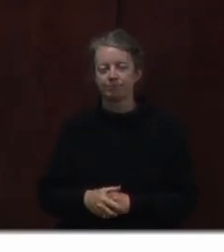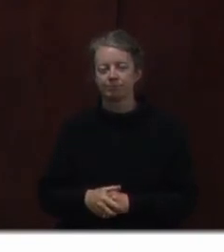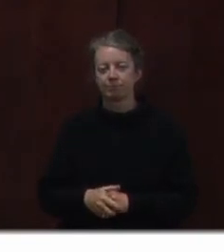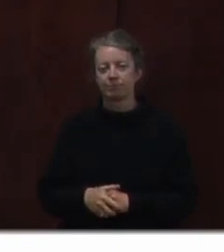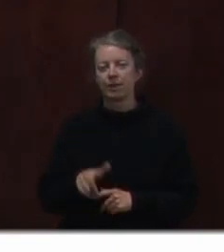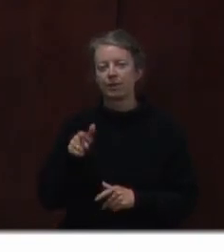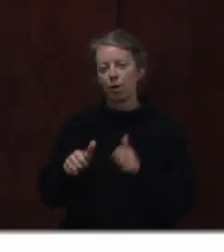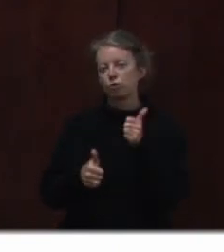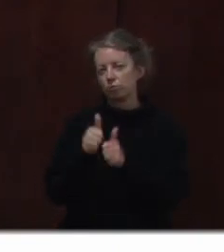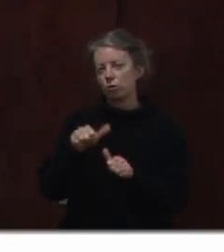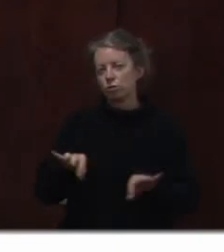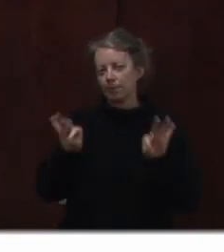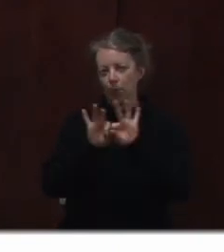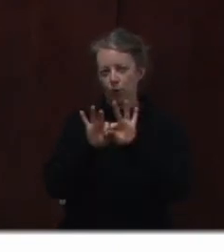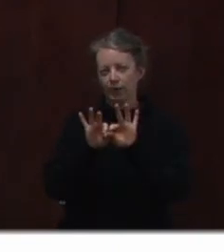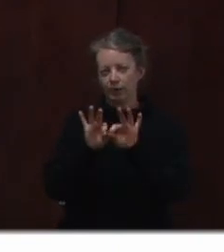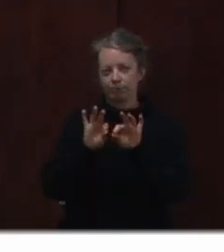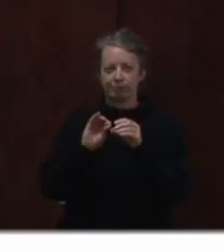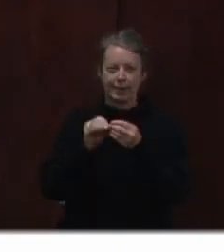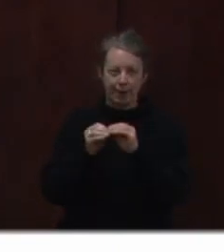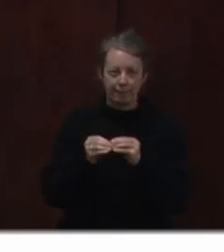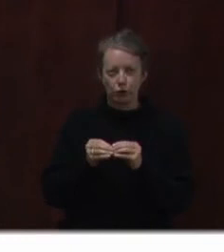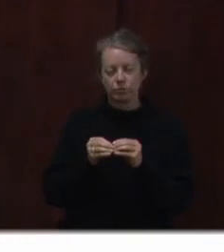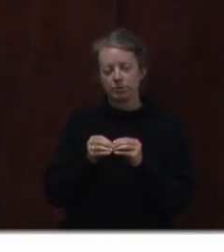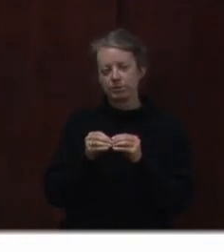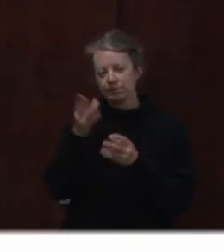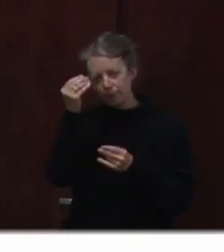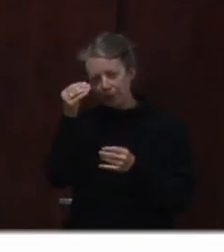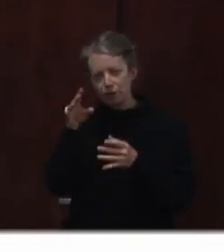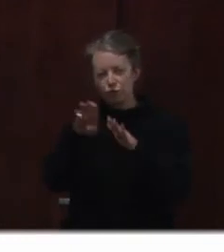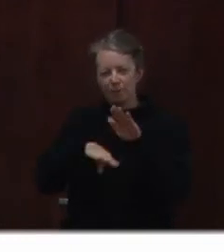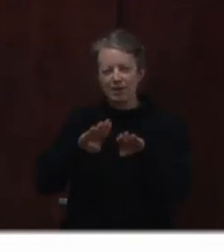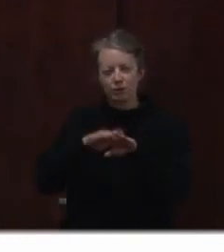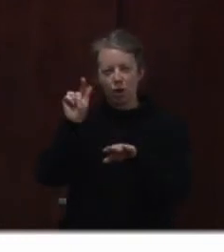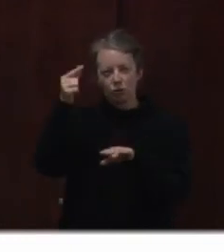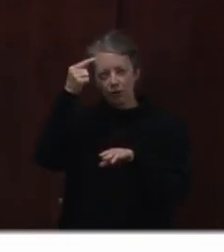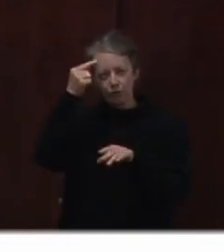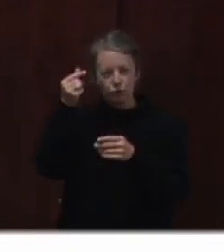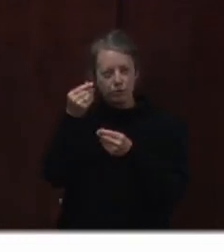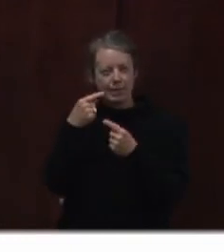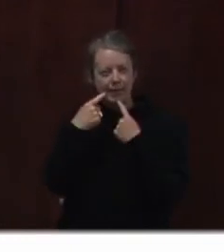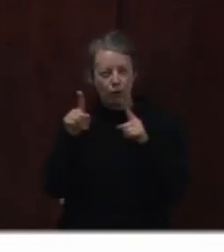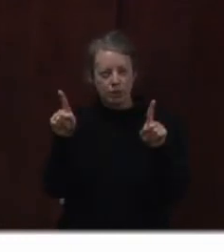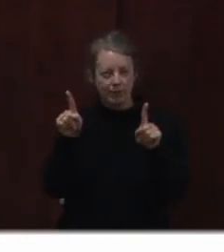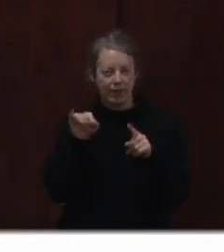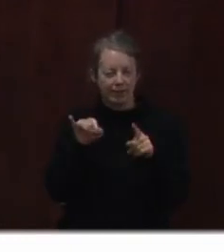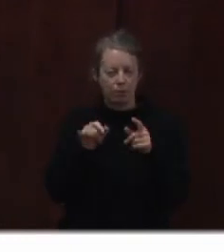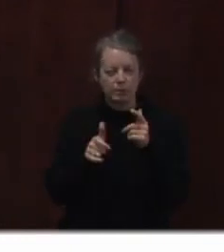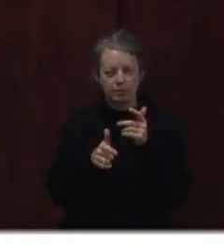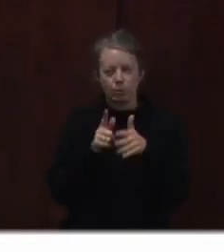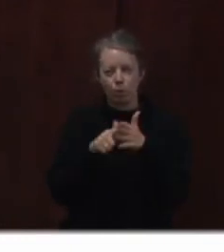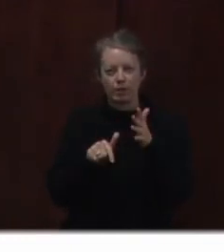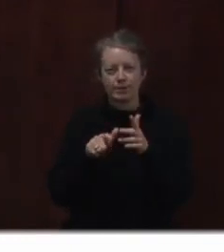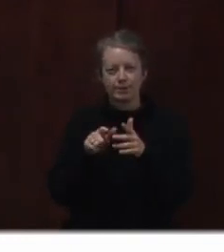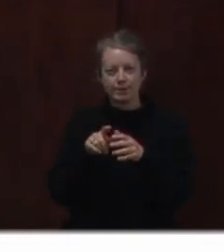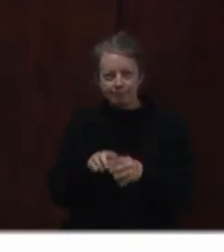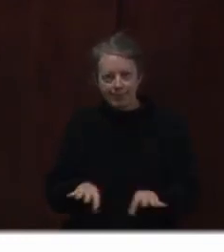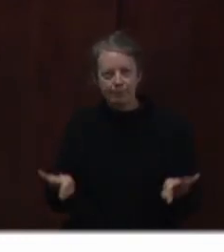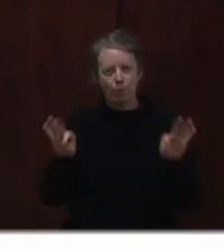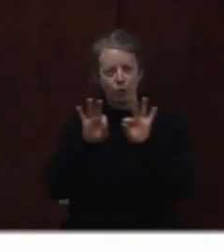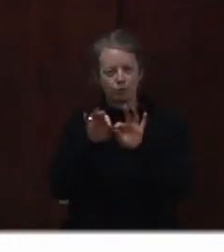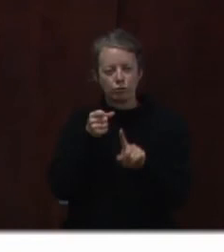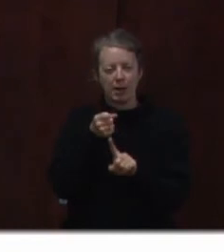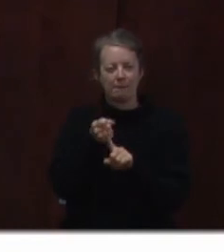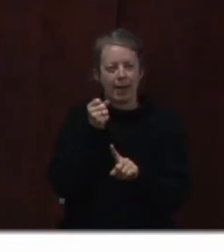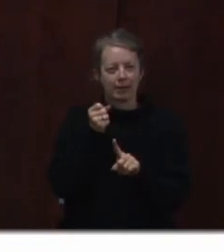Those are the highlights. There are some smaller changes to language, but these are the things that significantly affect restrictions.